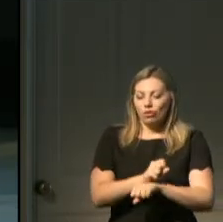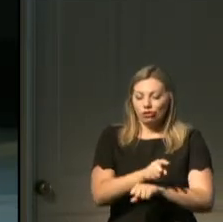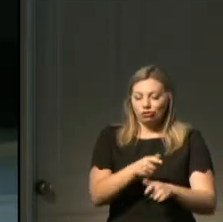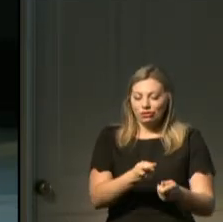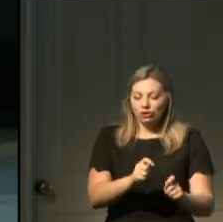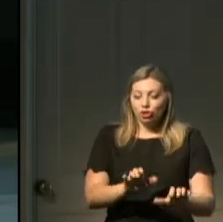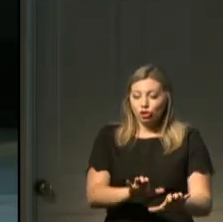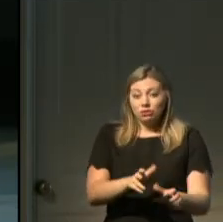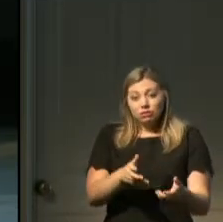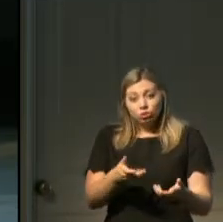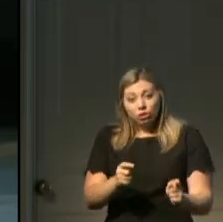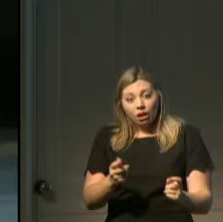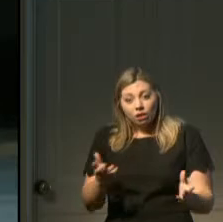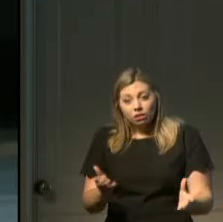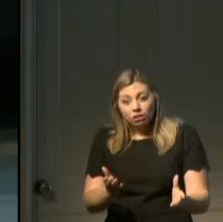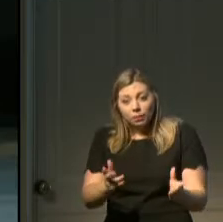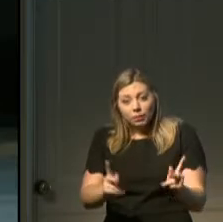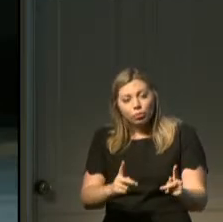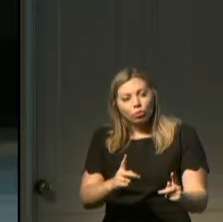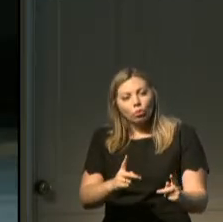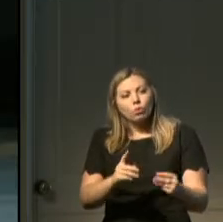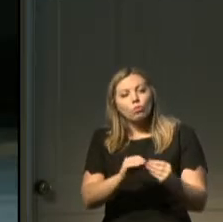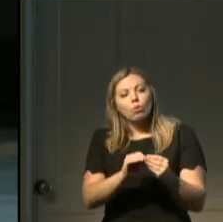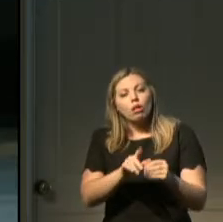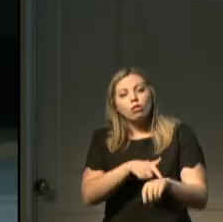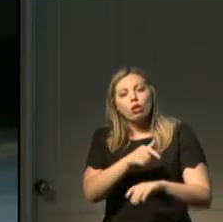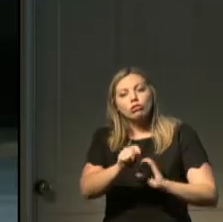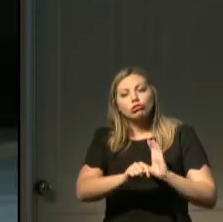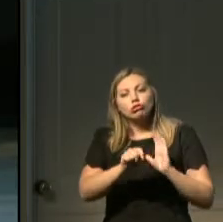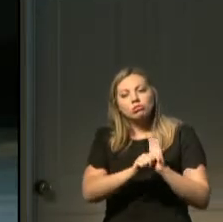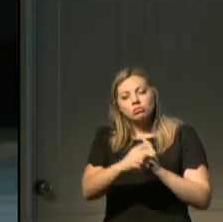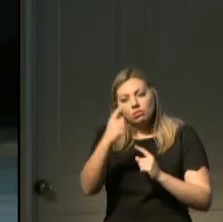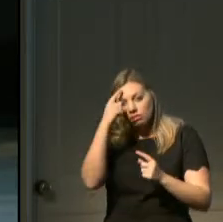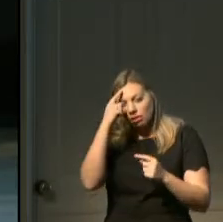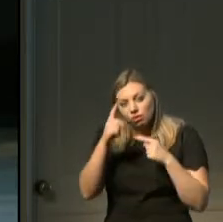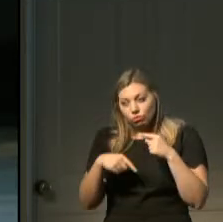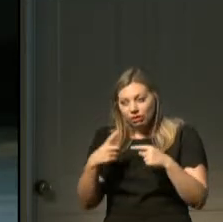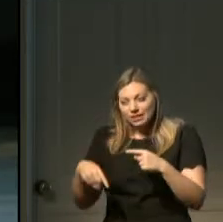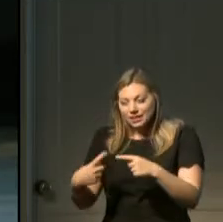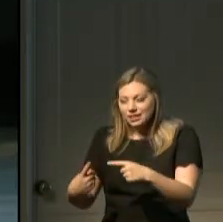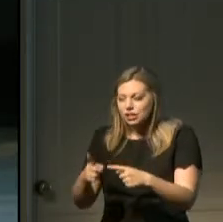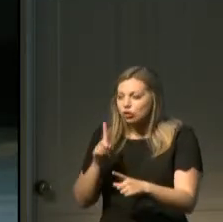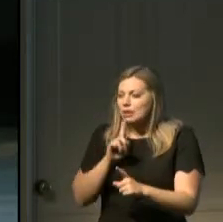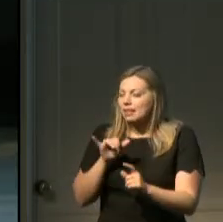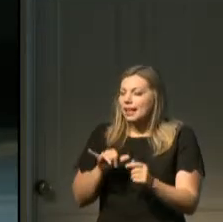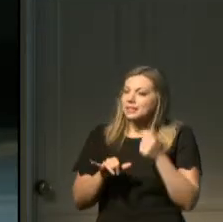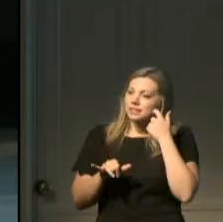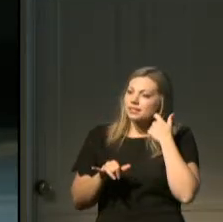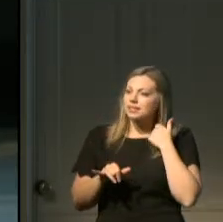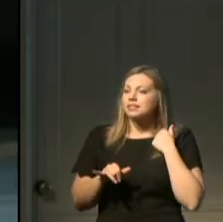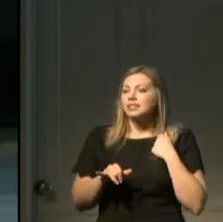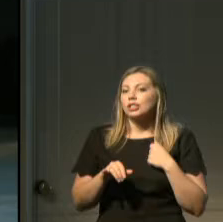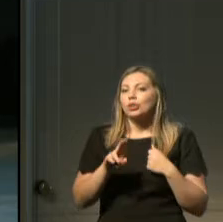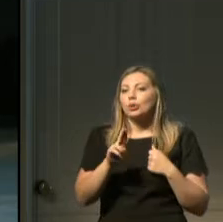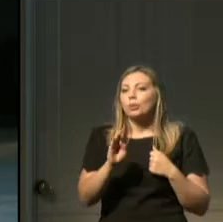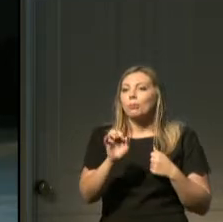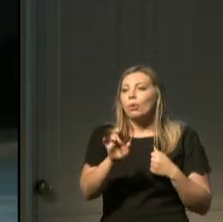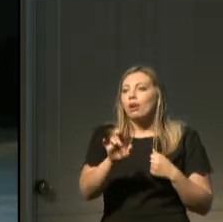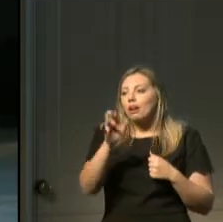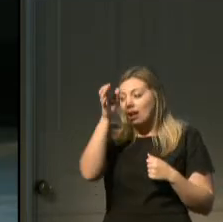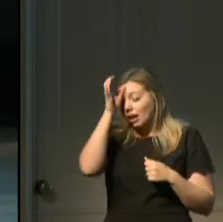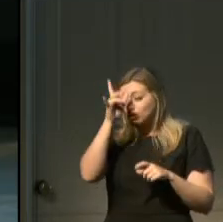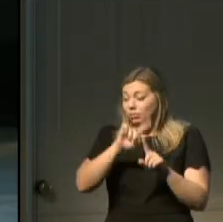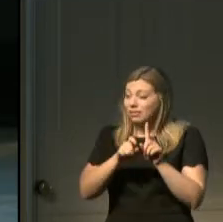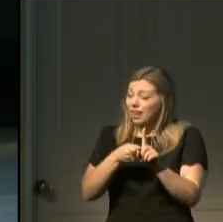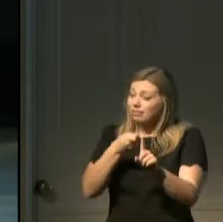trying to get people engaged in long-term thinking, is a kind of uber concept that has repercussions for policy